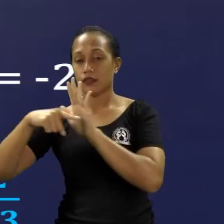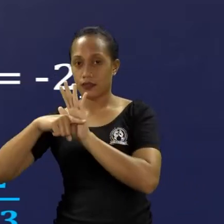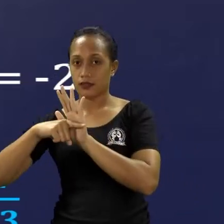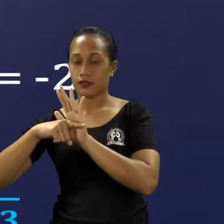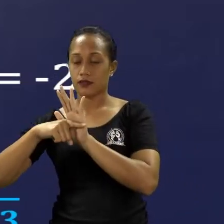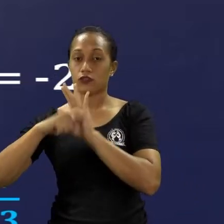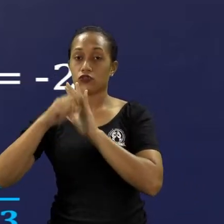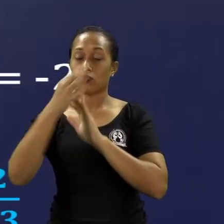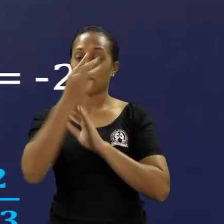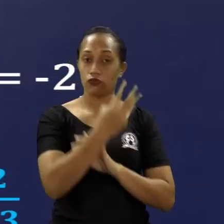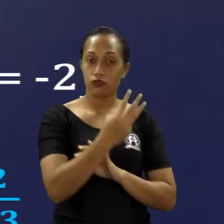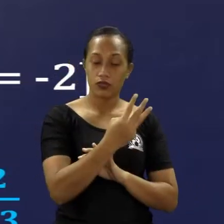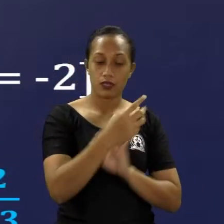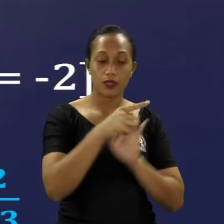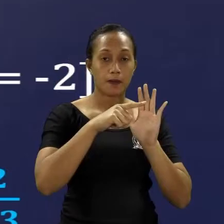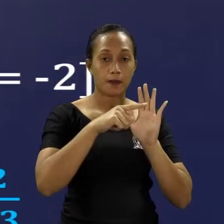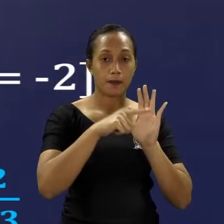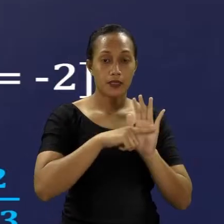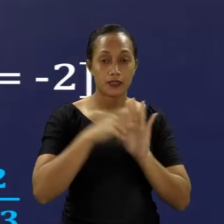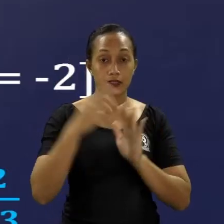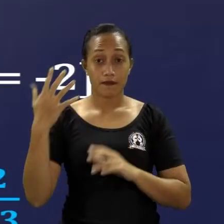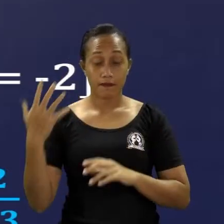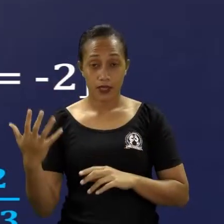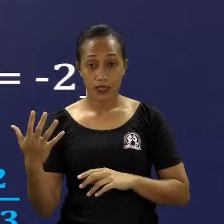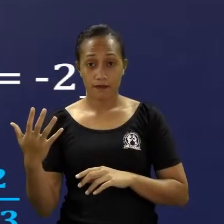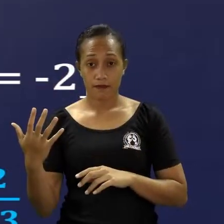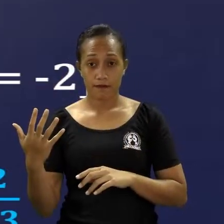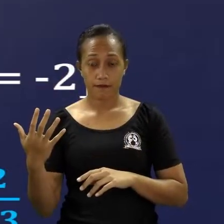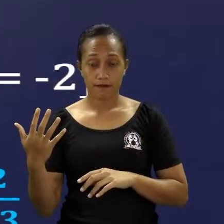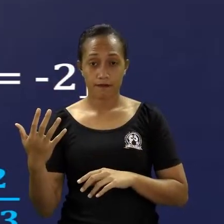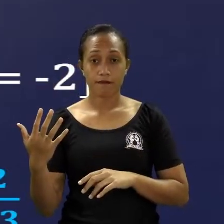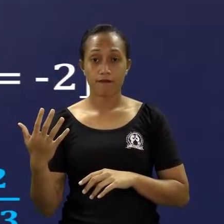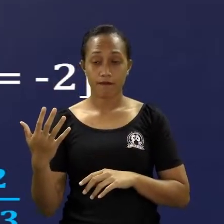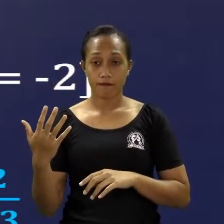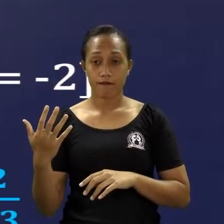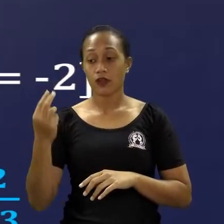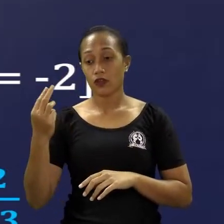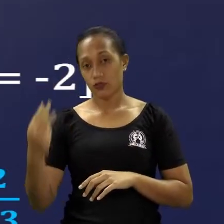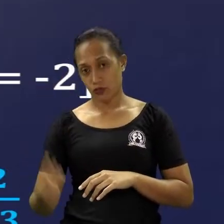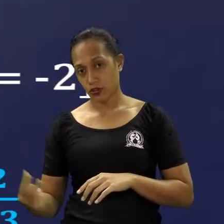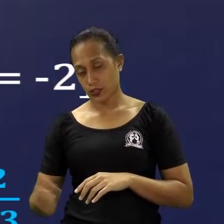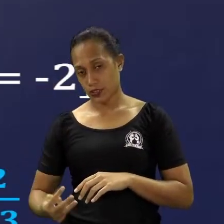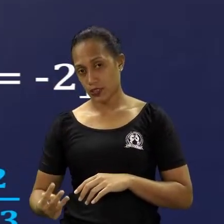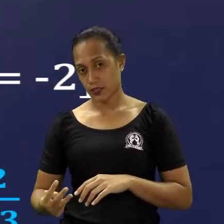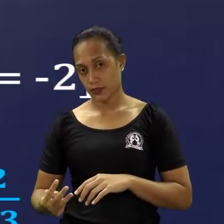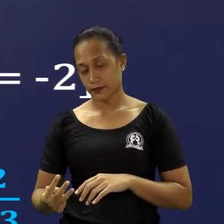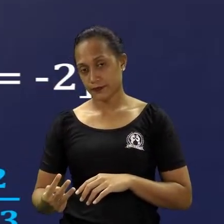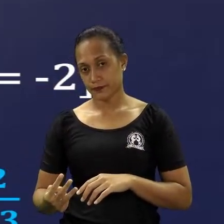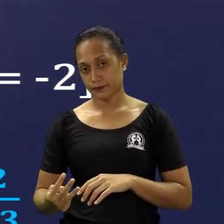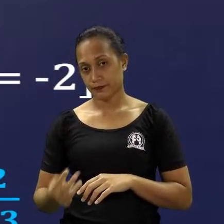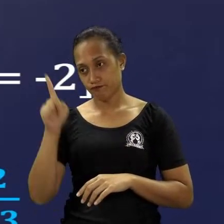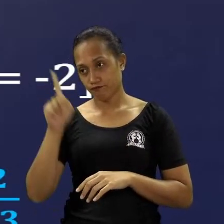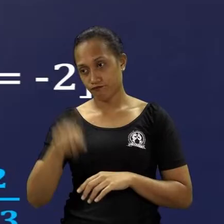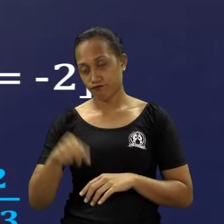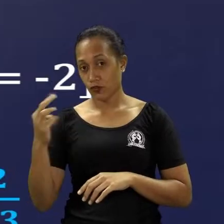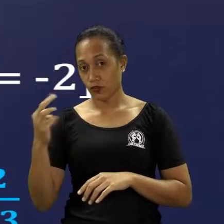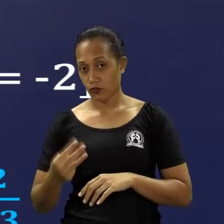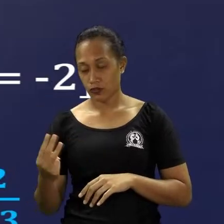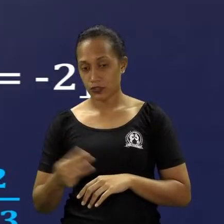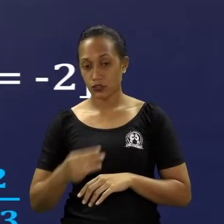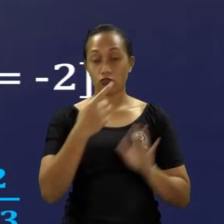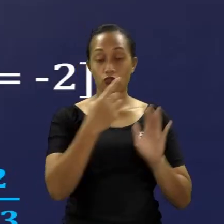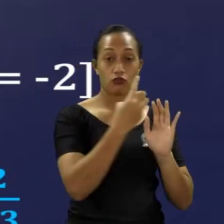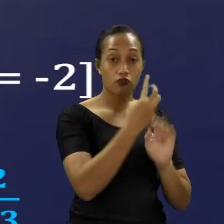So 3 minus 5 over 13. So